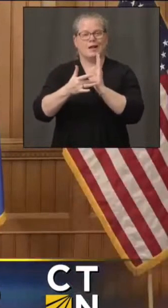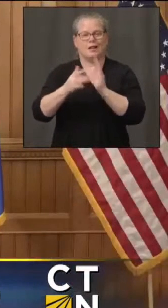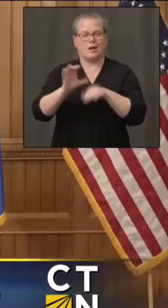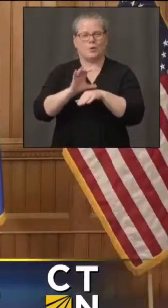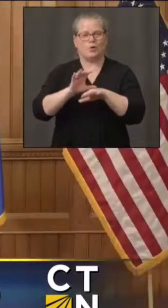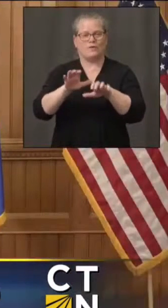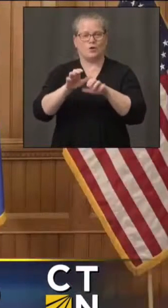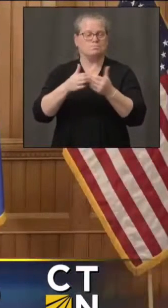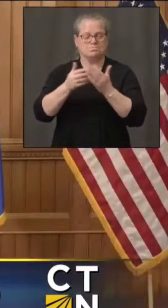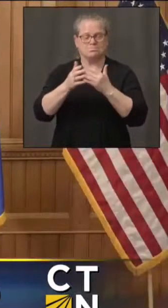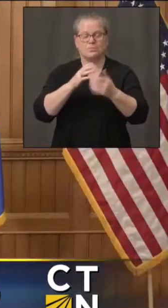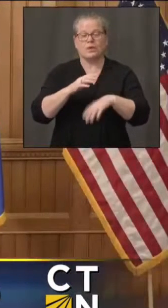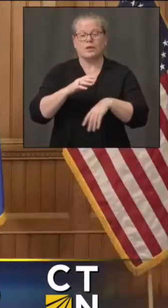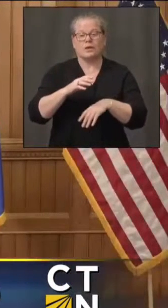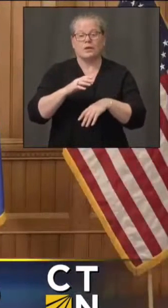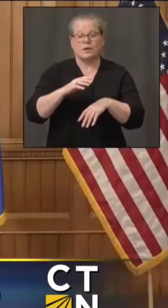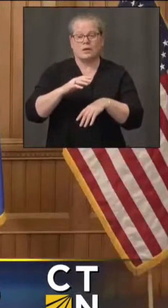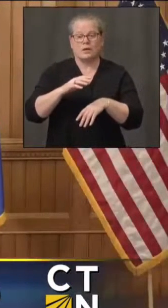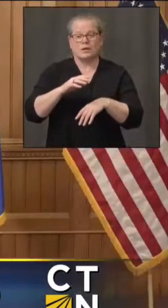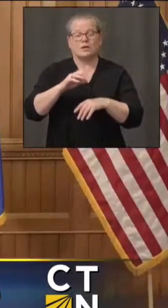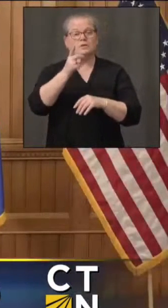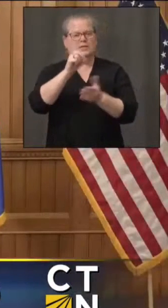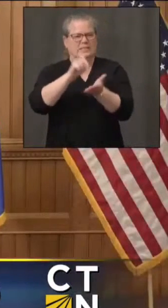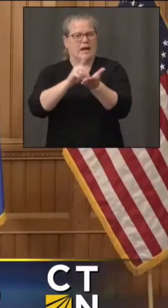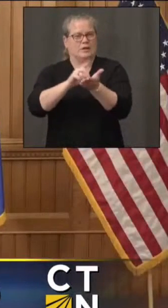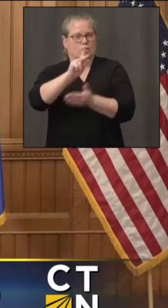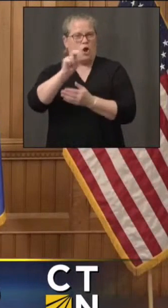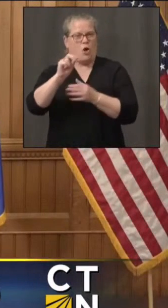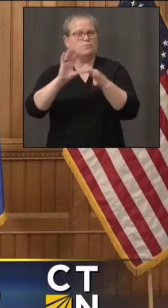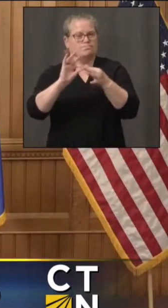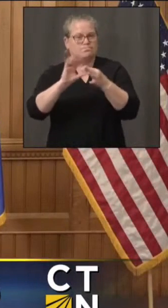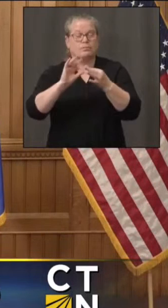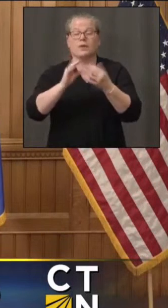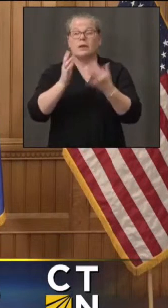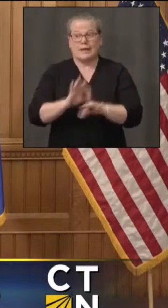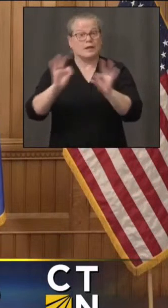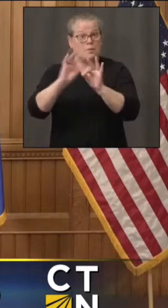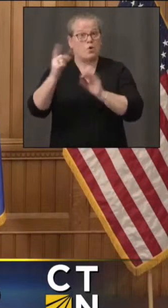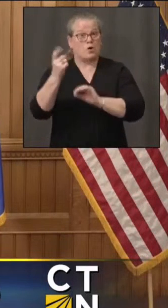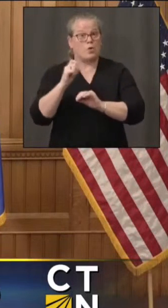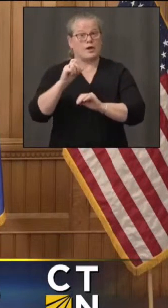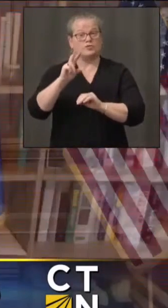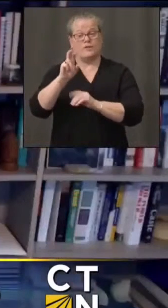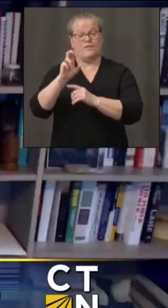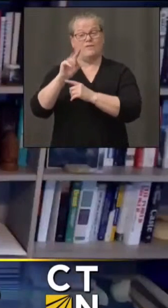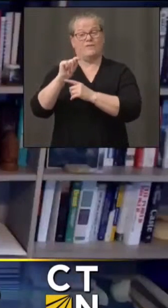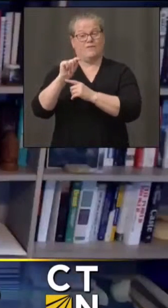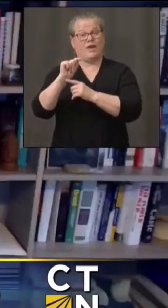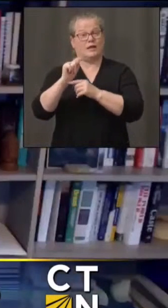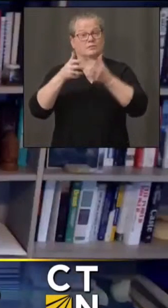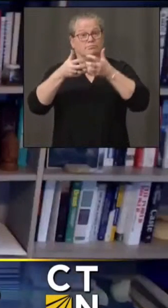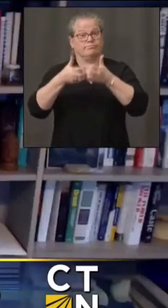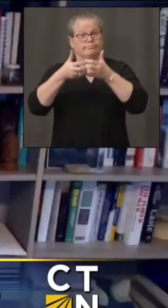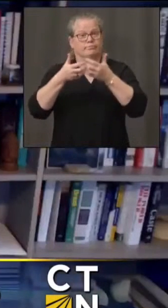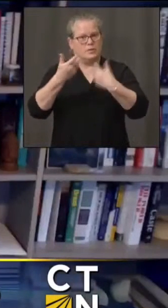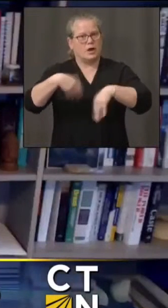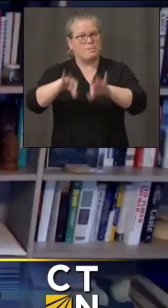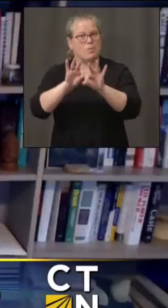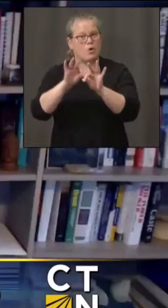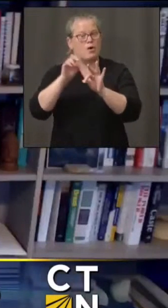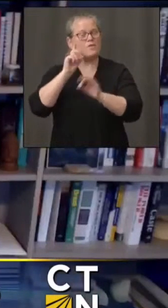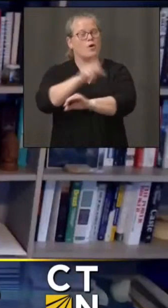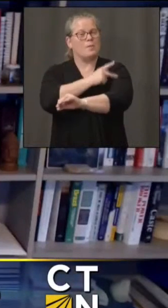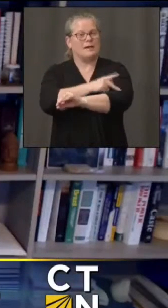is an important one, since ventilators are key to the care of our patients, especially the sick ones. But